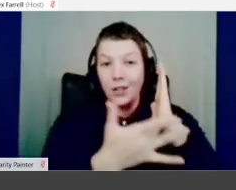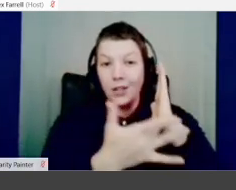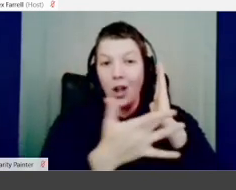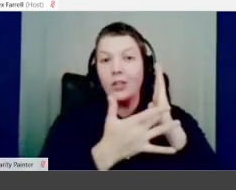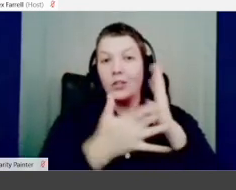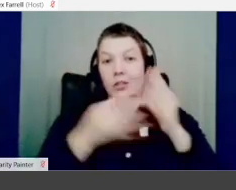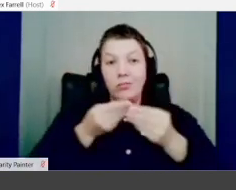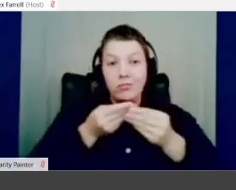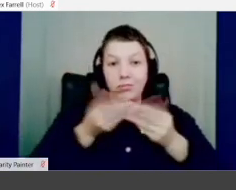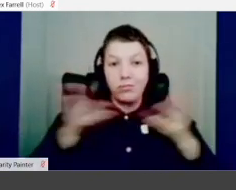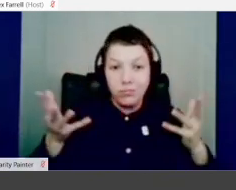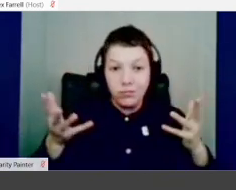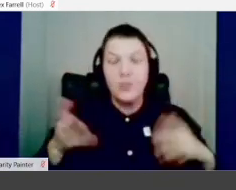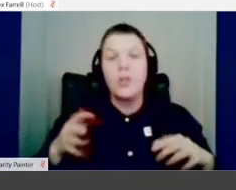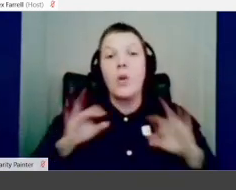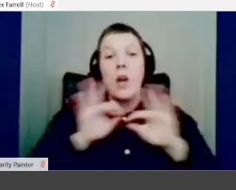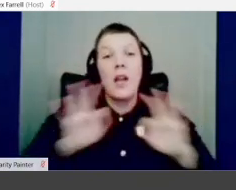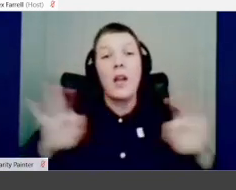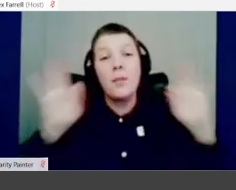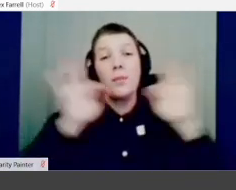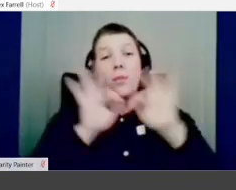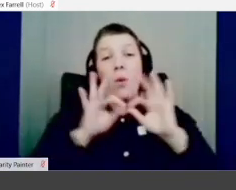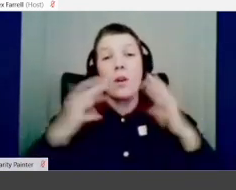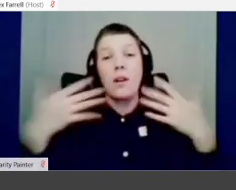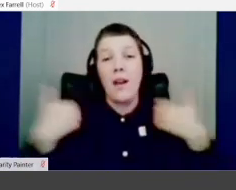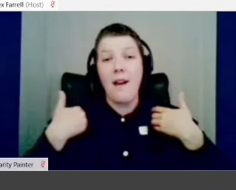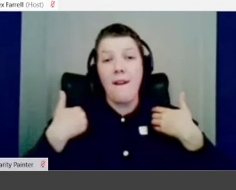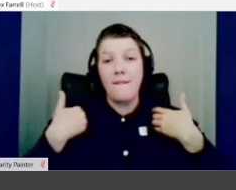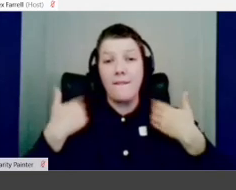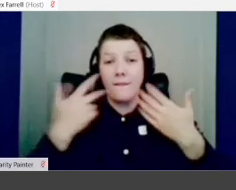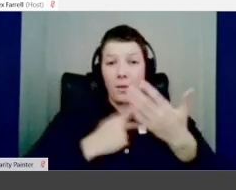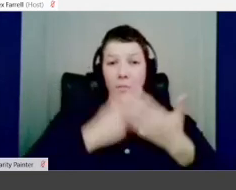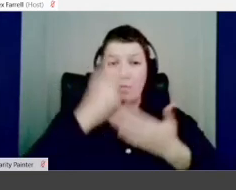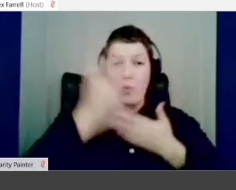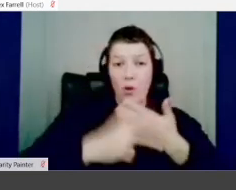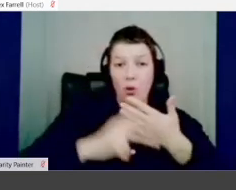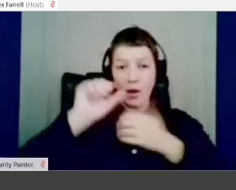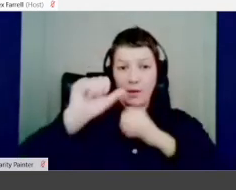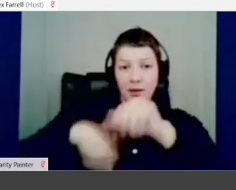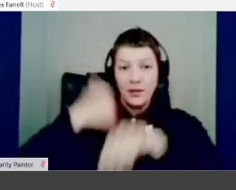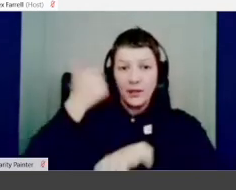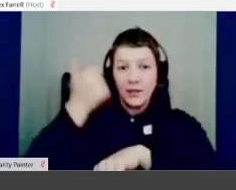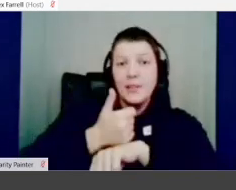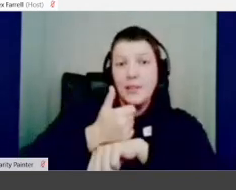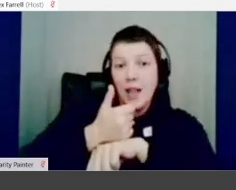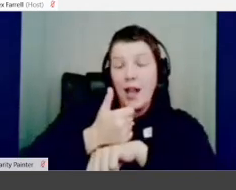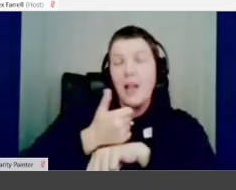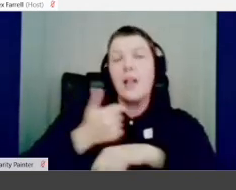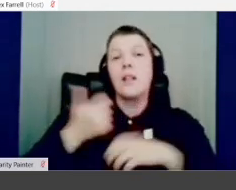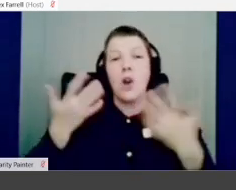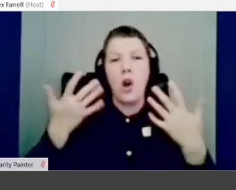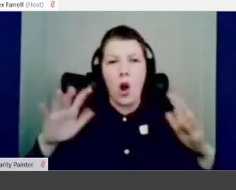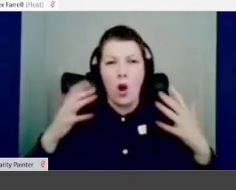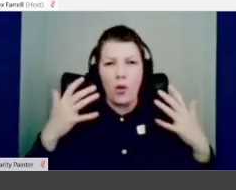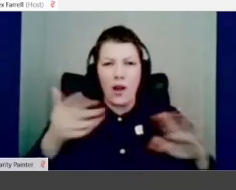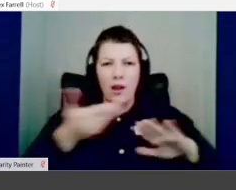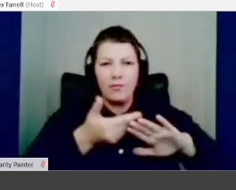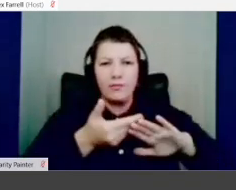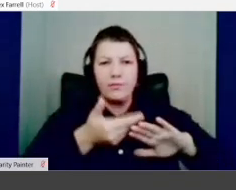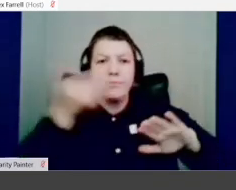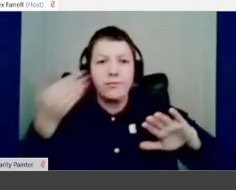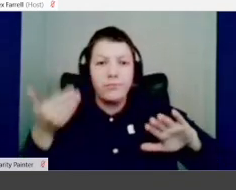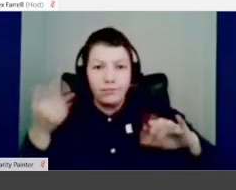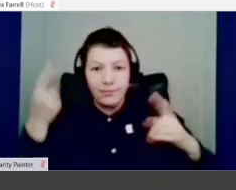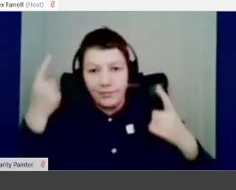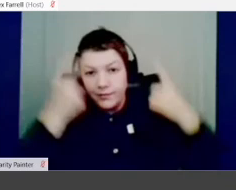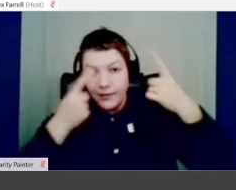in place already that we could then expand upon, because we were already thinking about how to be more inclusive and more equitable in our community, meant that